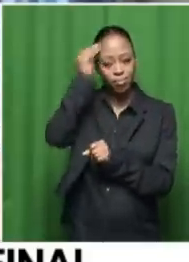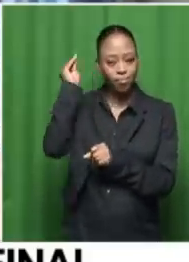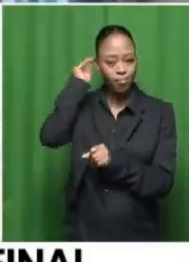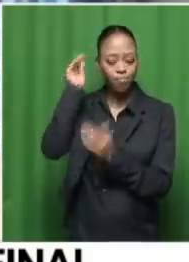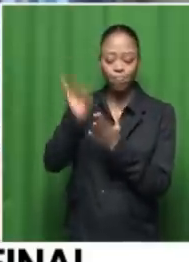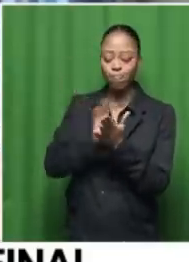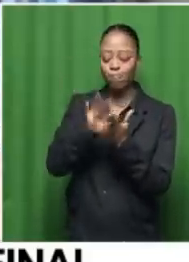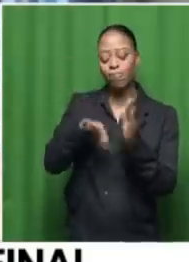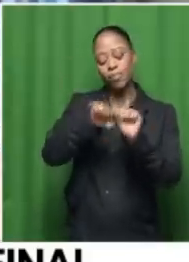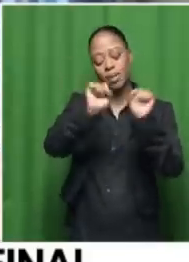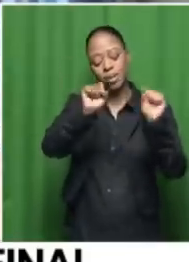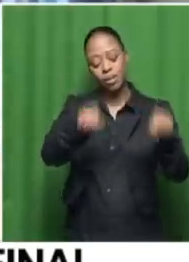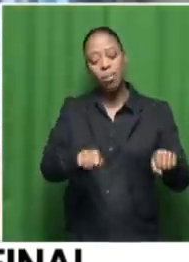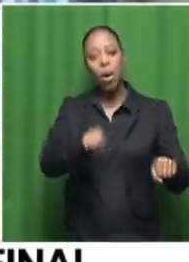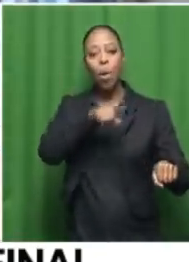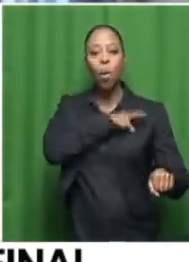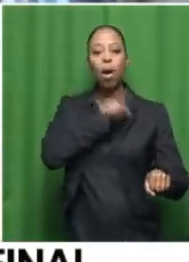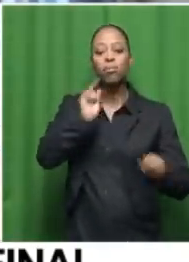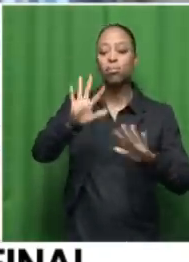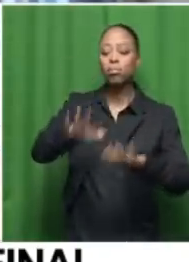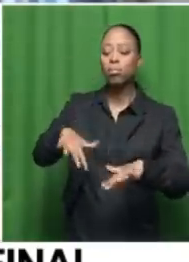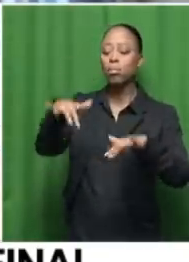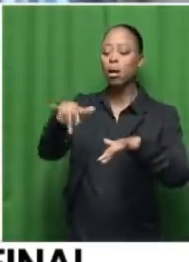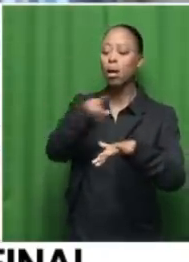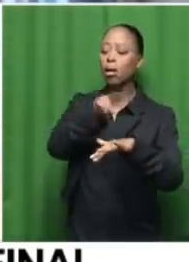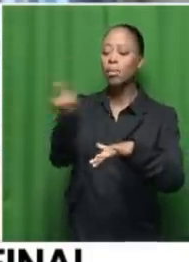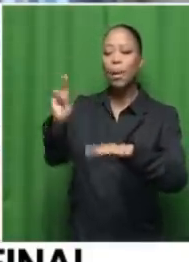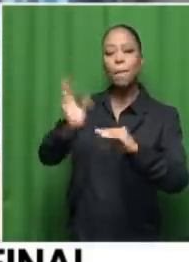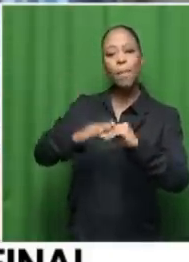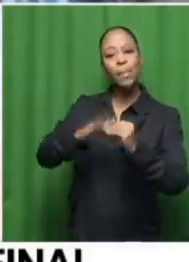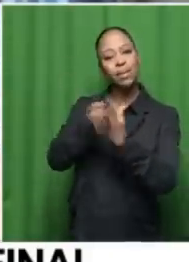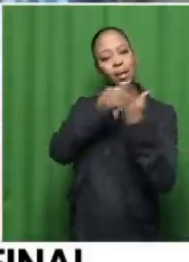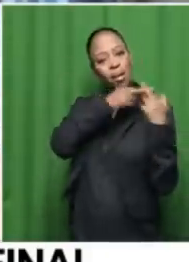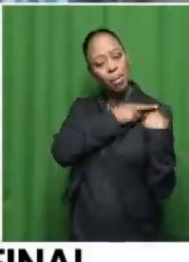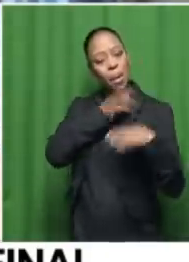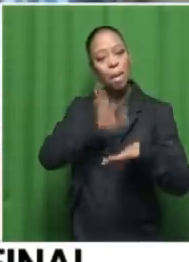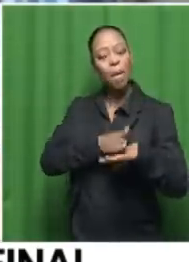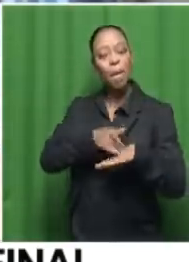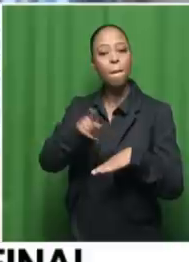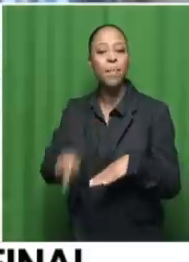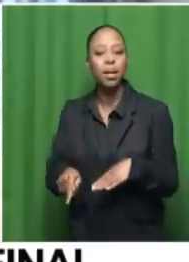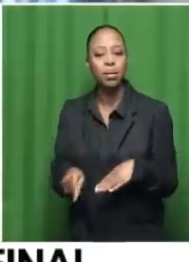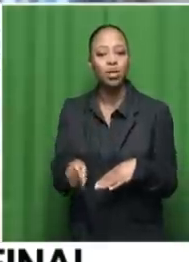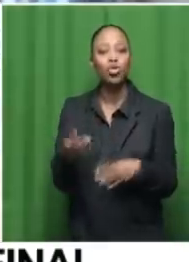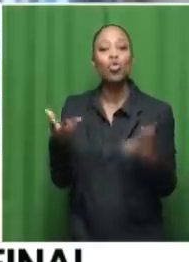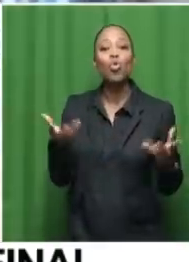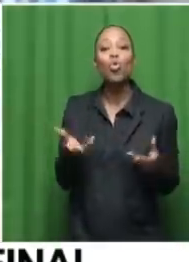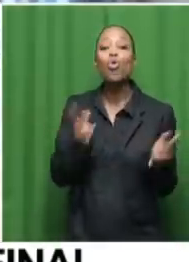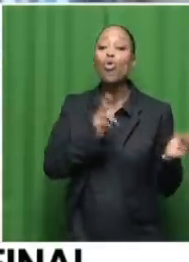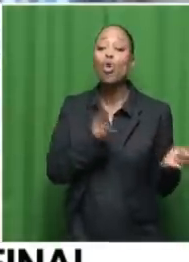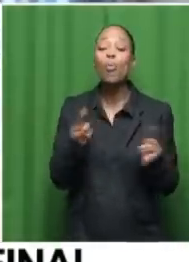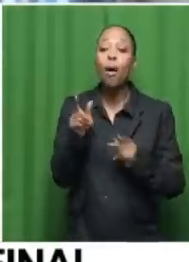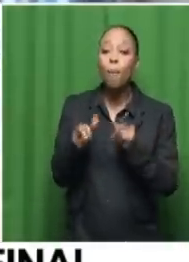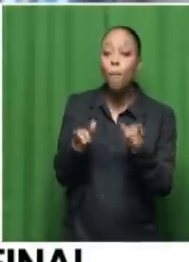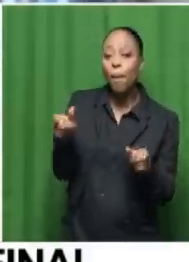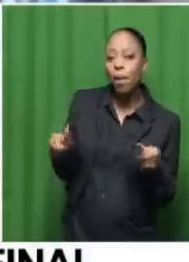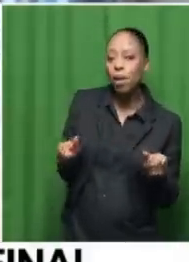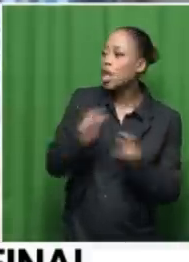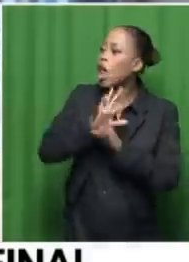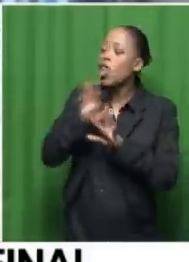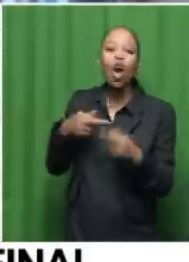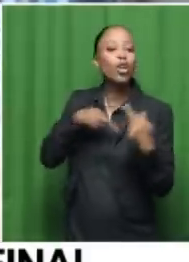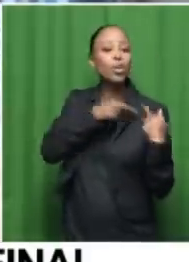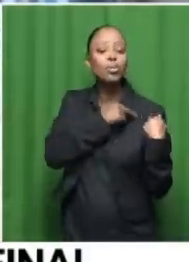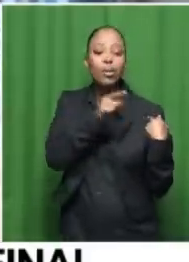system in order to make parliamentarians more accountable to ordinary people and less